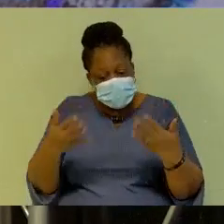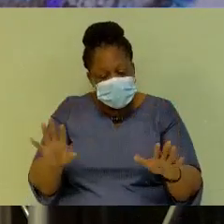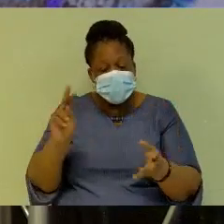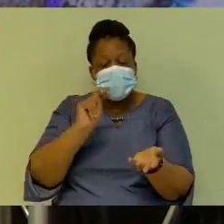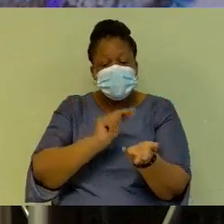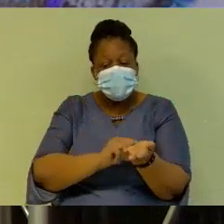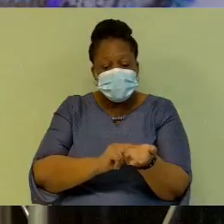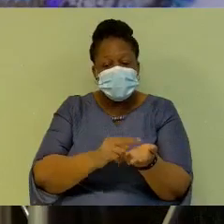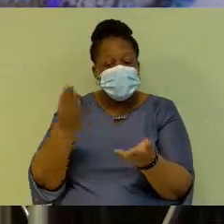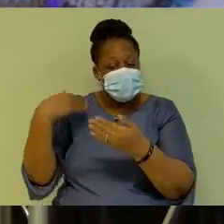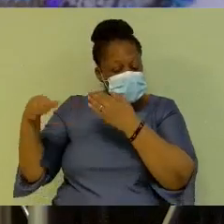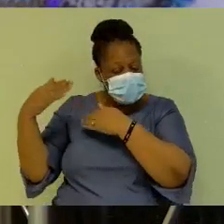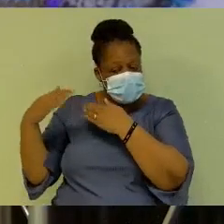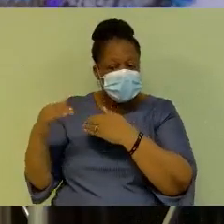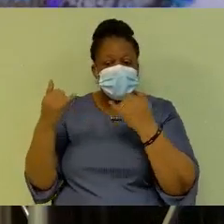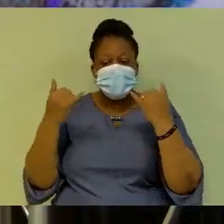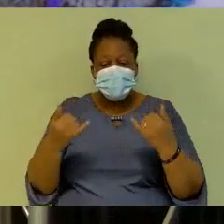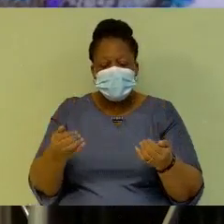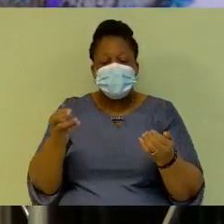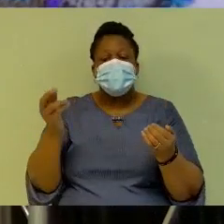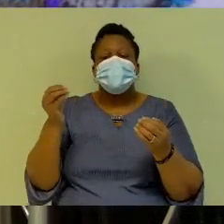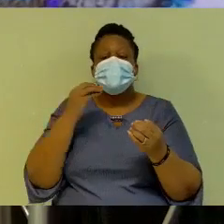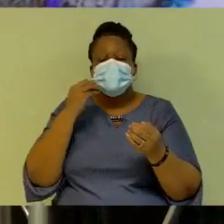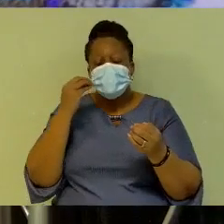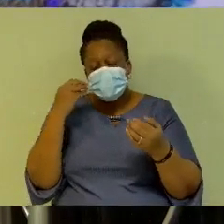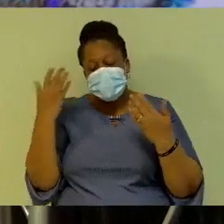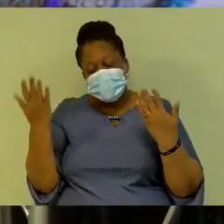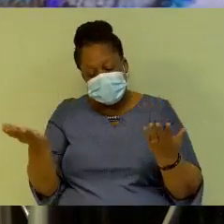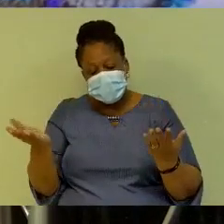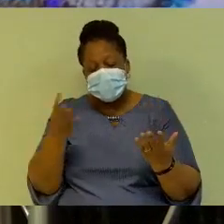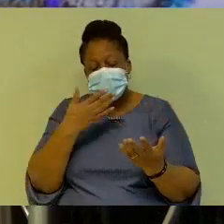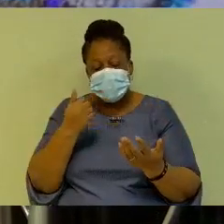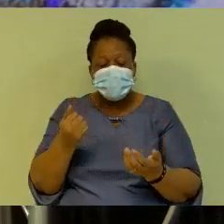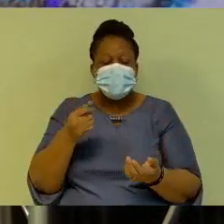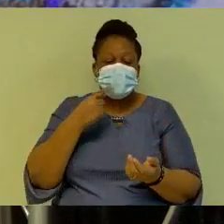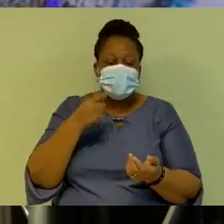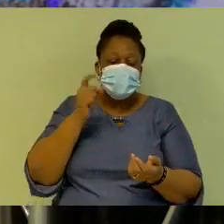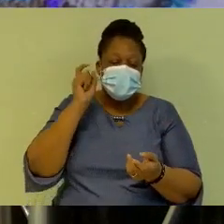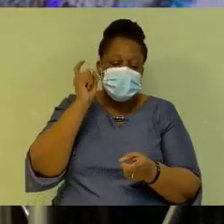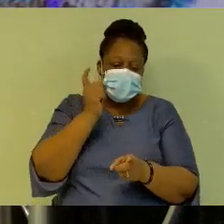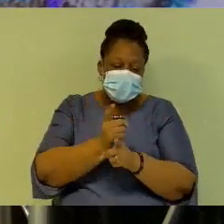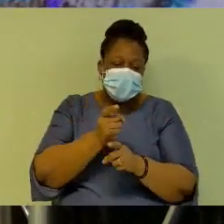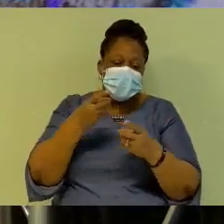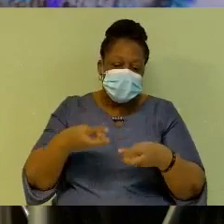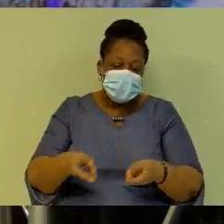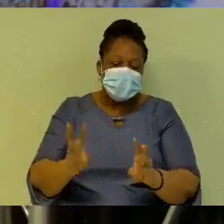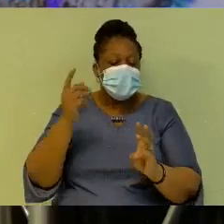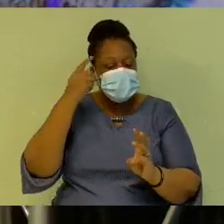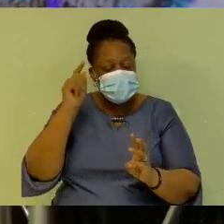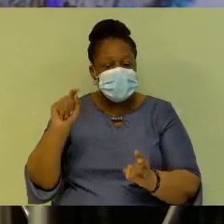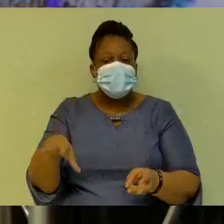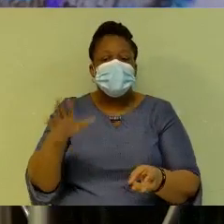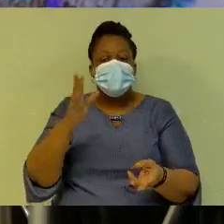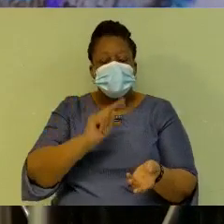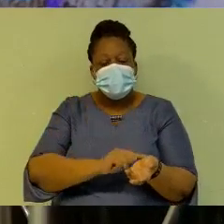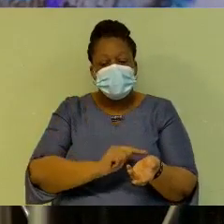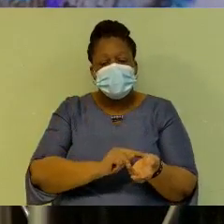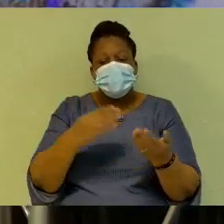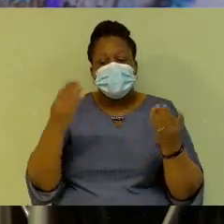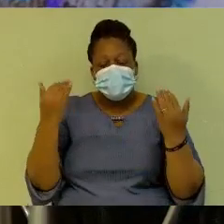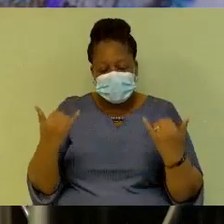blazed a trail for younger generations to follow and have laid a solid foundation for the advancements in public health that we take